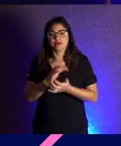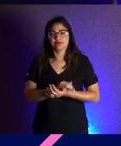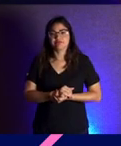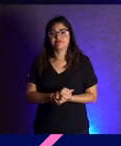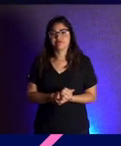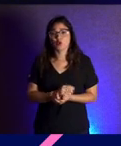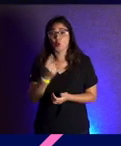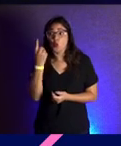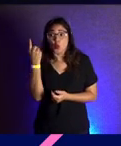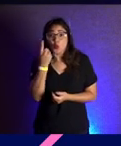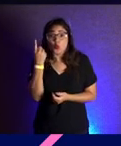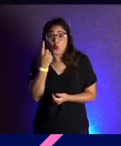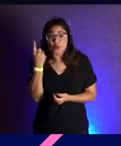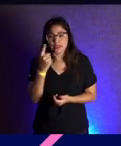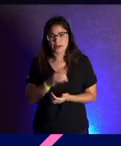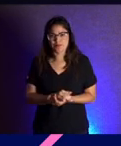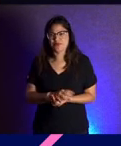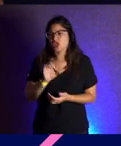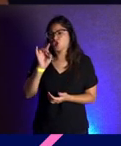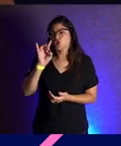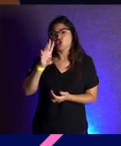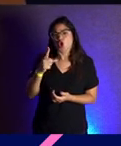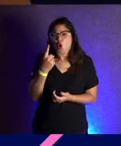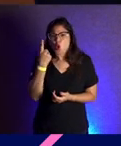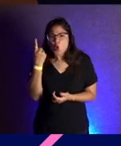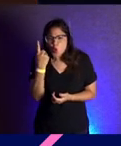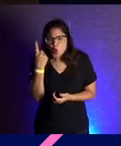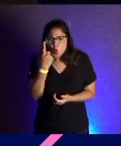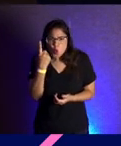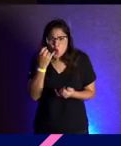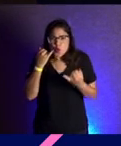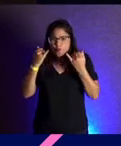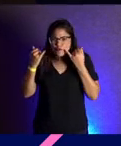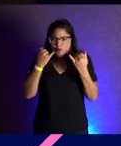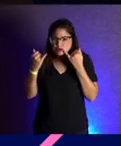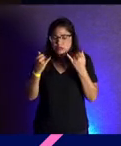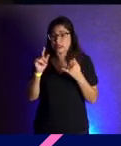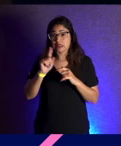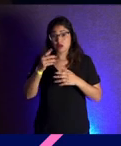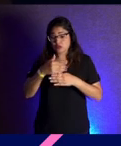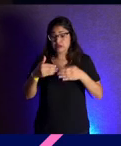if you're using more than one source, which source works?